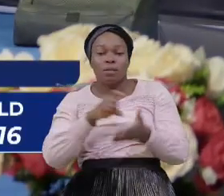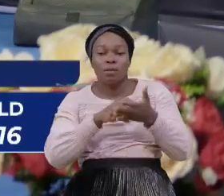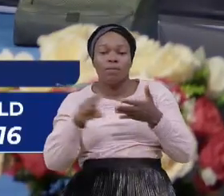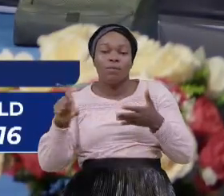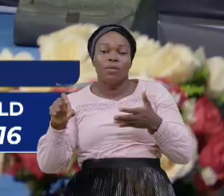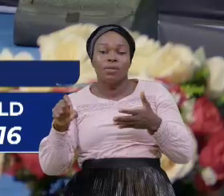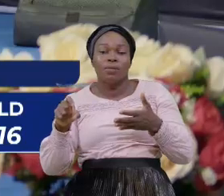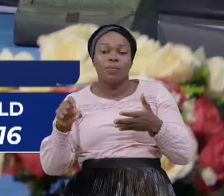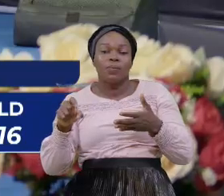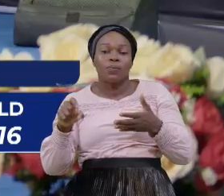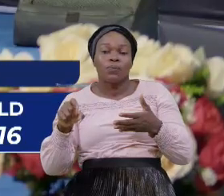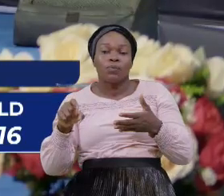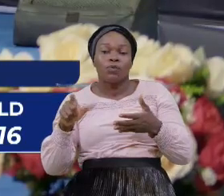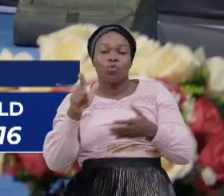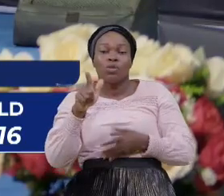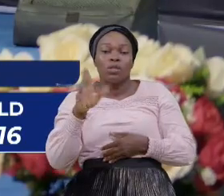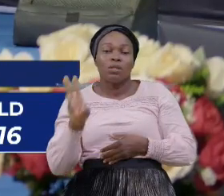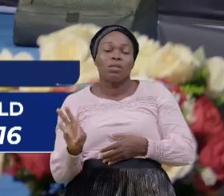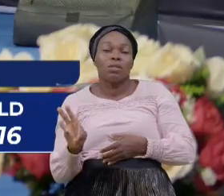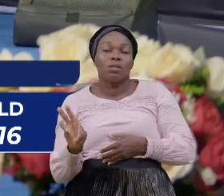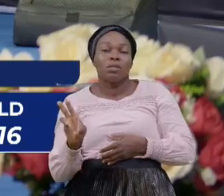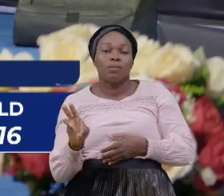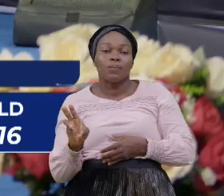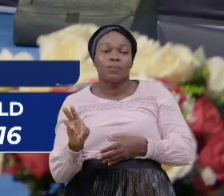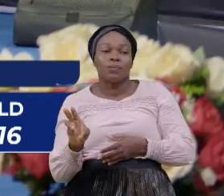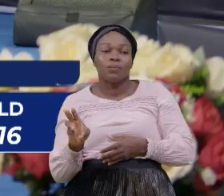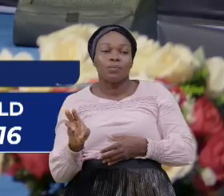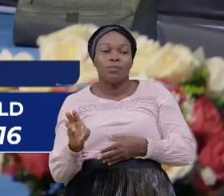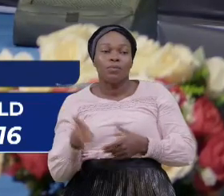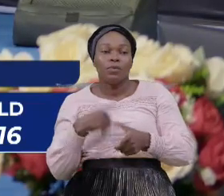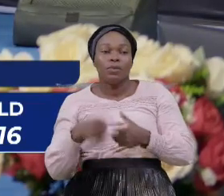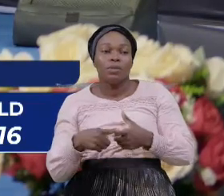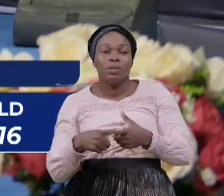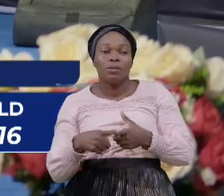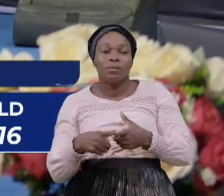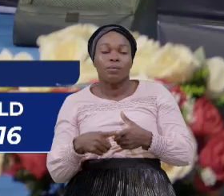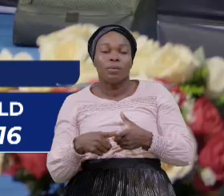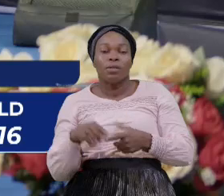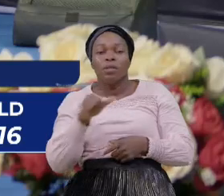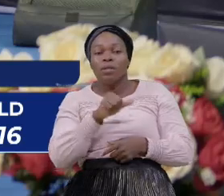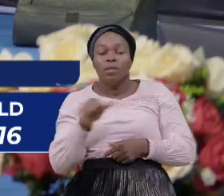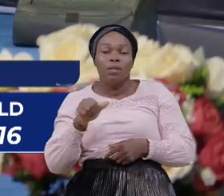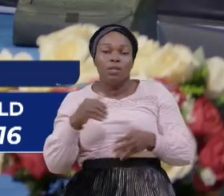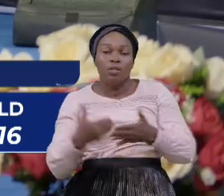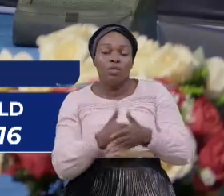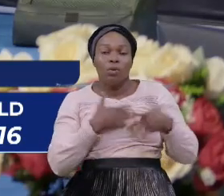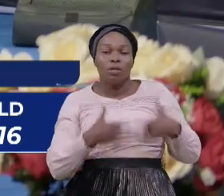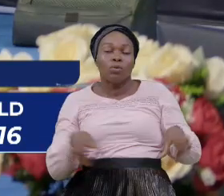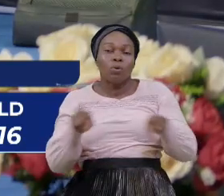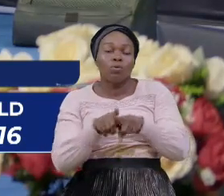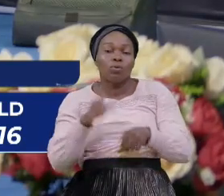God himself is speaking, and he says, a new heart also will I give you. A new heart